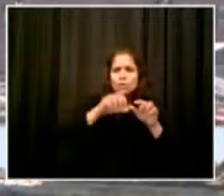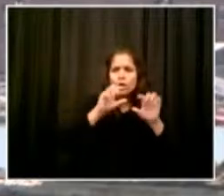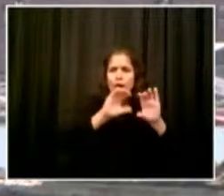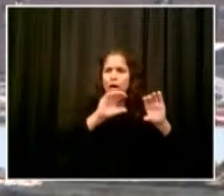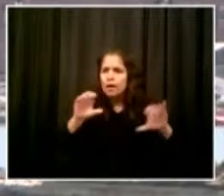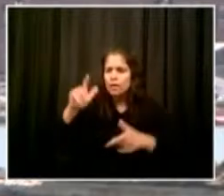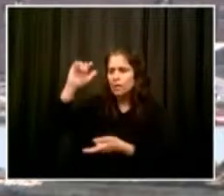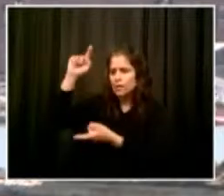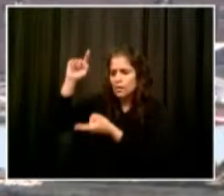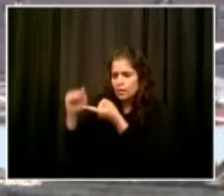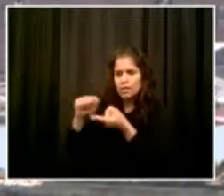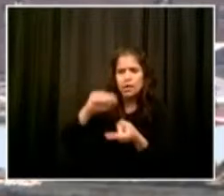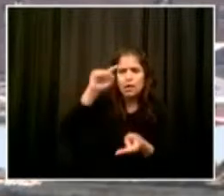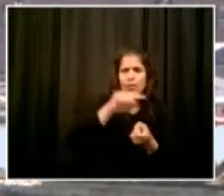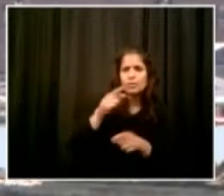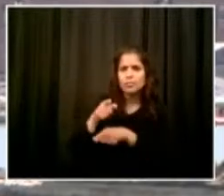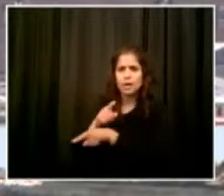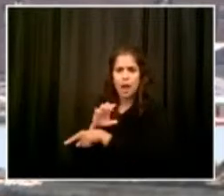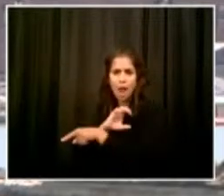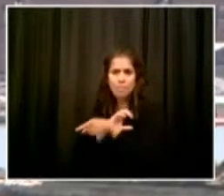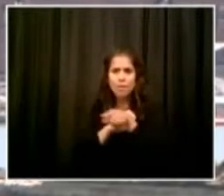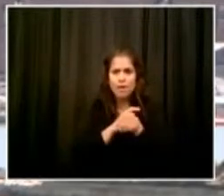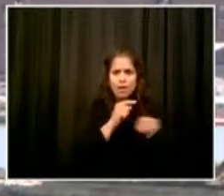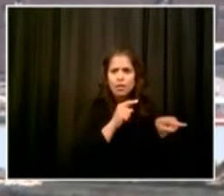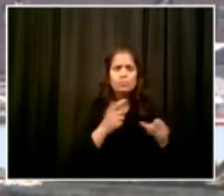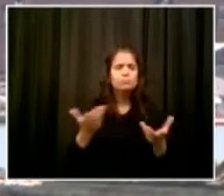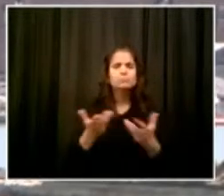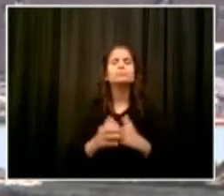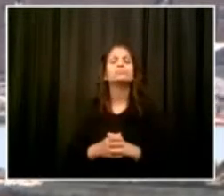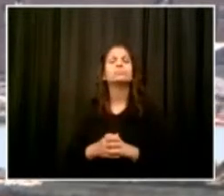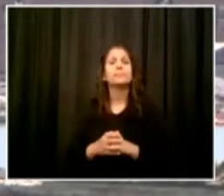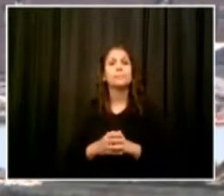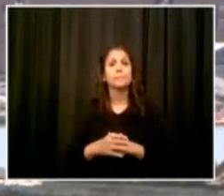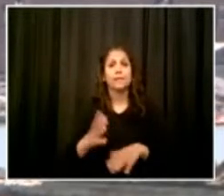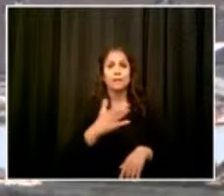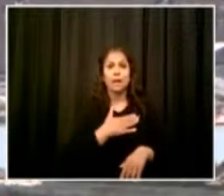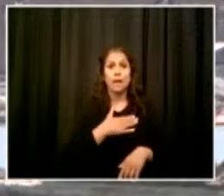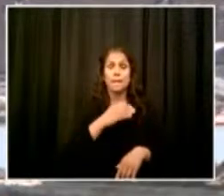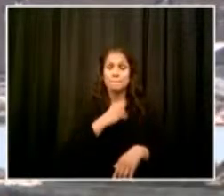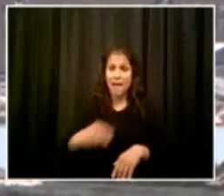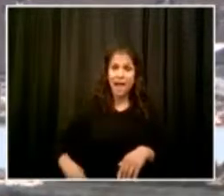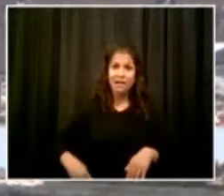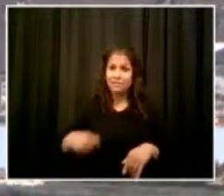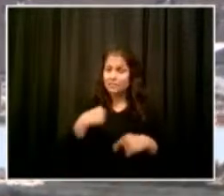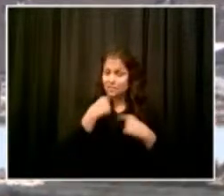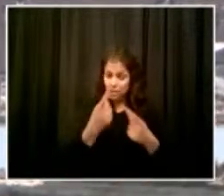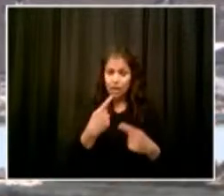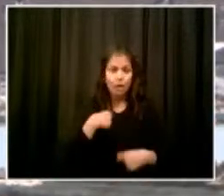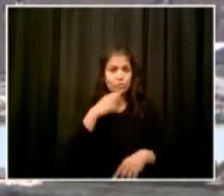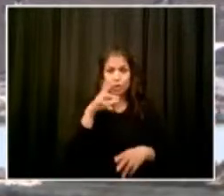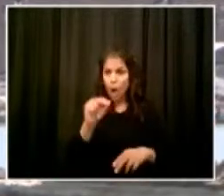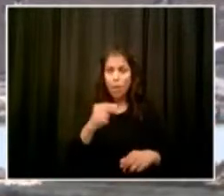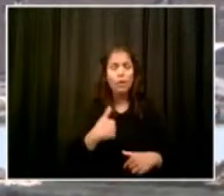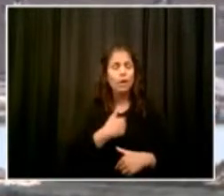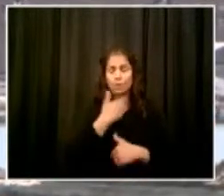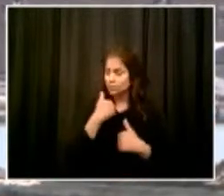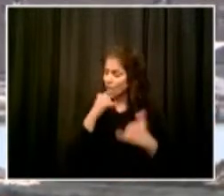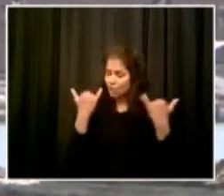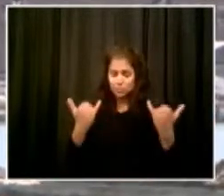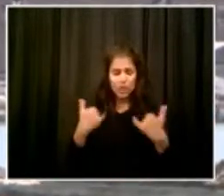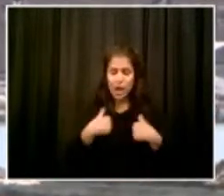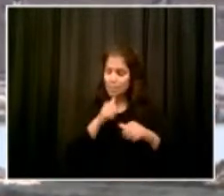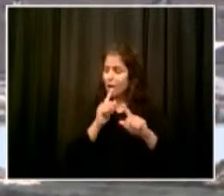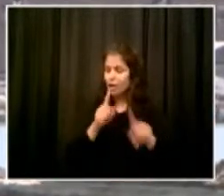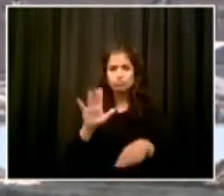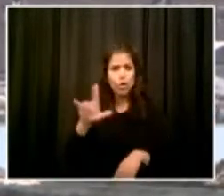is no, not today. They will, because in the next 3 weeks, in negotiation with the city council, we're going to decide the budget for the